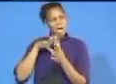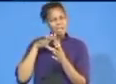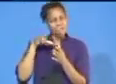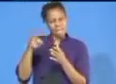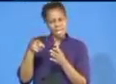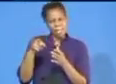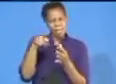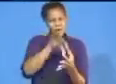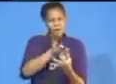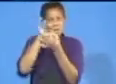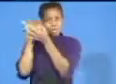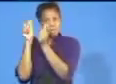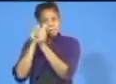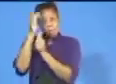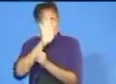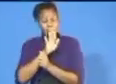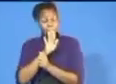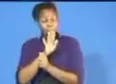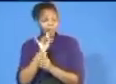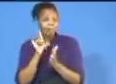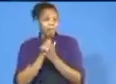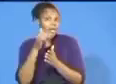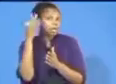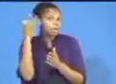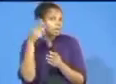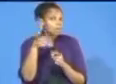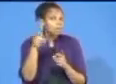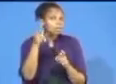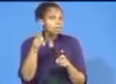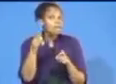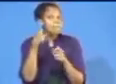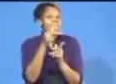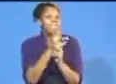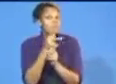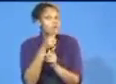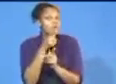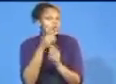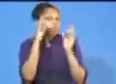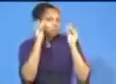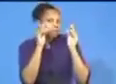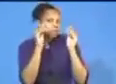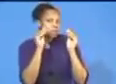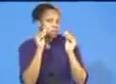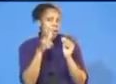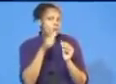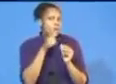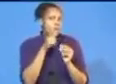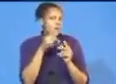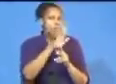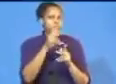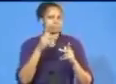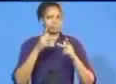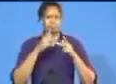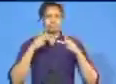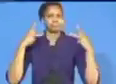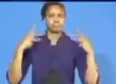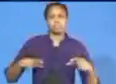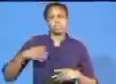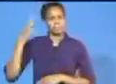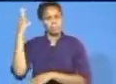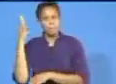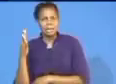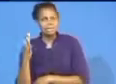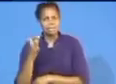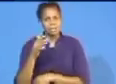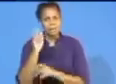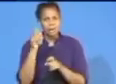why you've got to be careful who teaches you. You've got to be careful who your priest is. Got to be careful who your pastor is. Are you